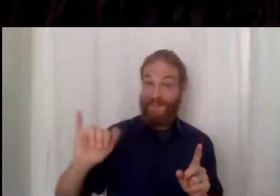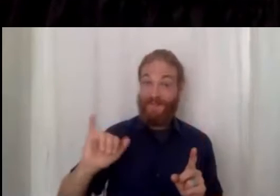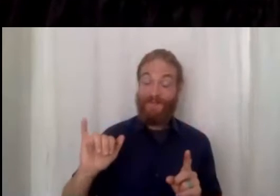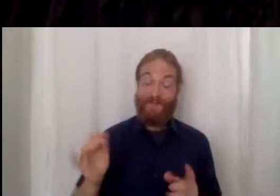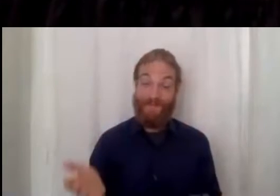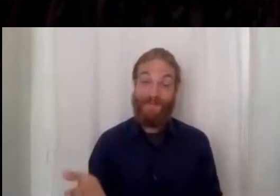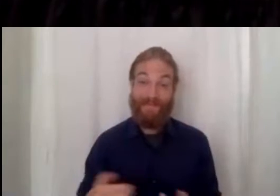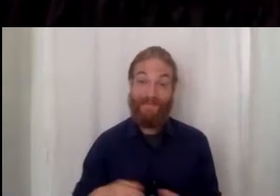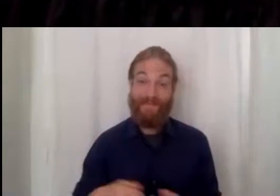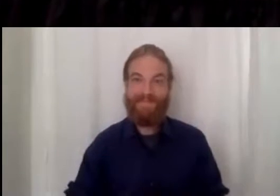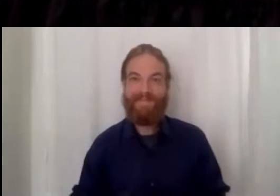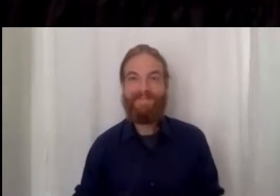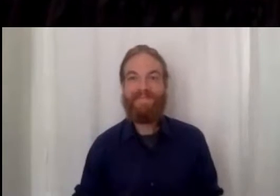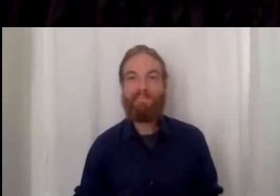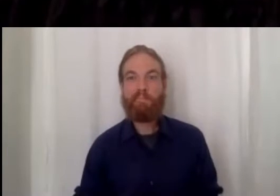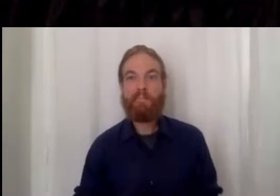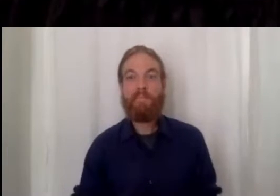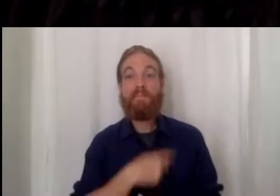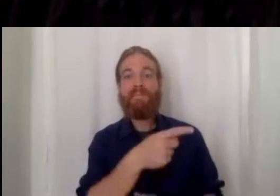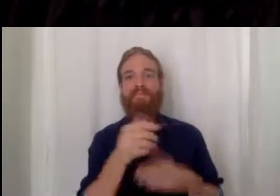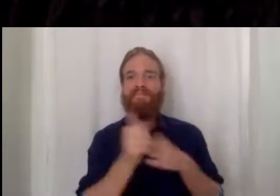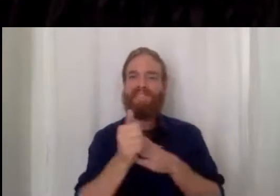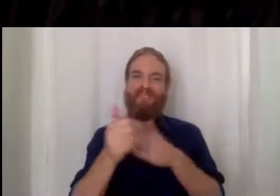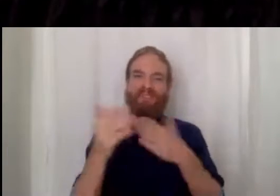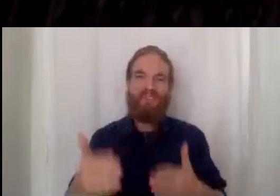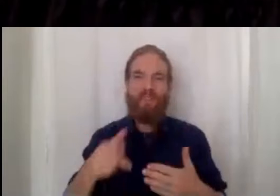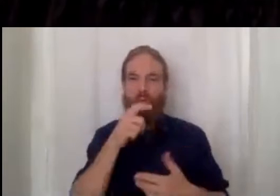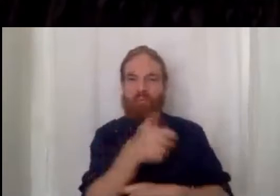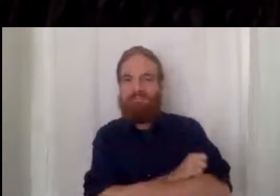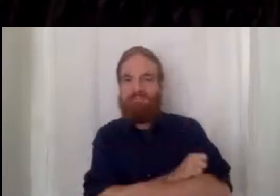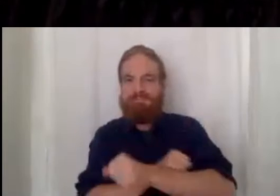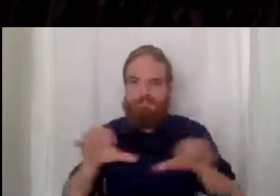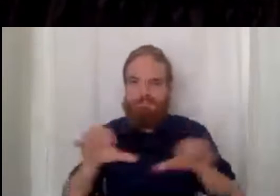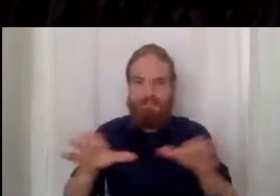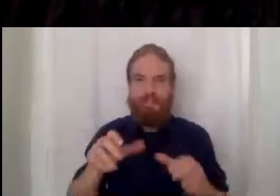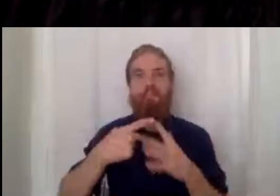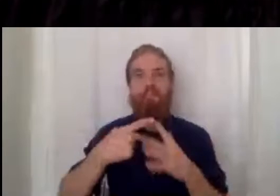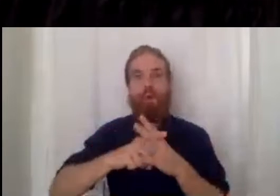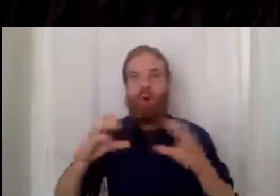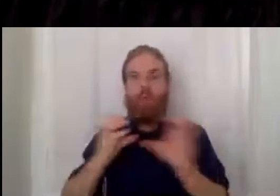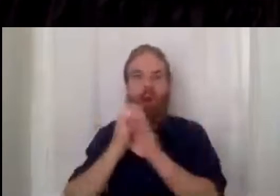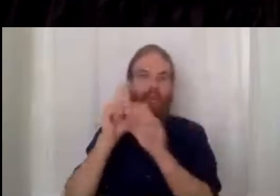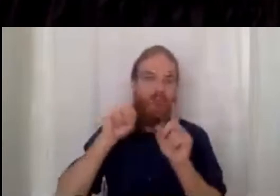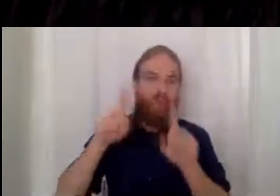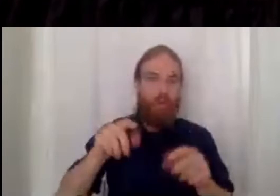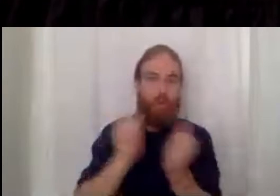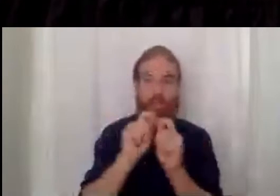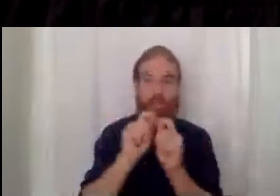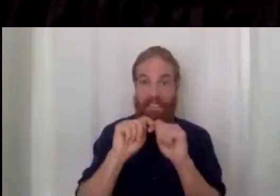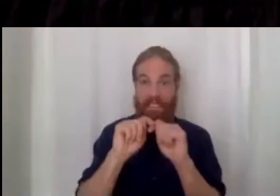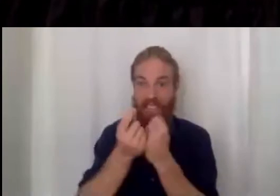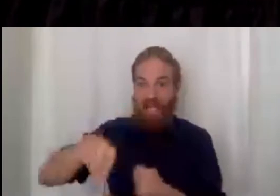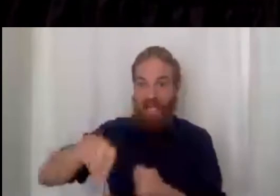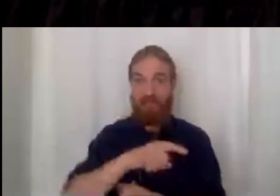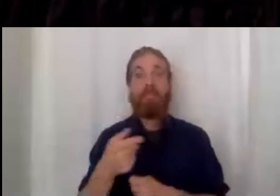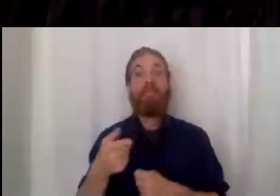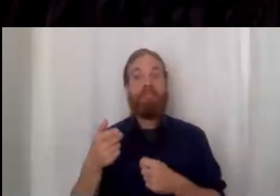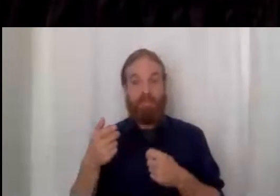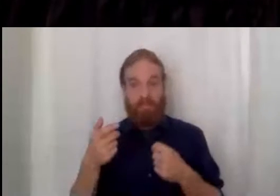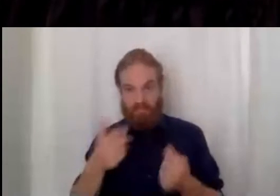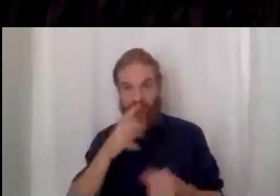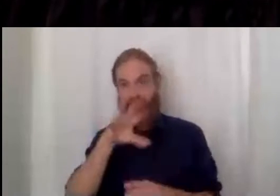the crisis response teams and serves on the behavioral health steering committee, governance, and